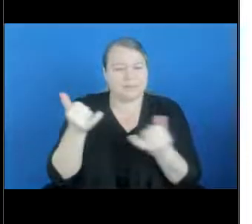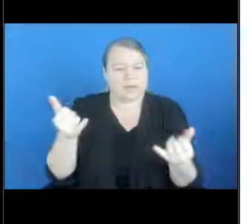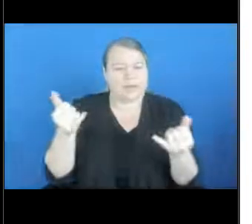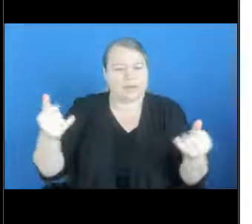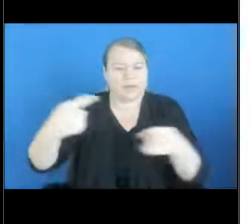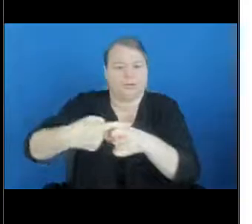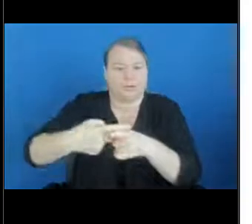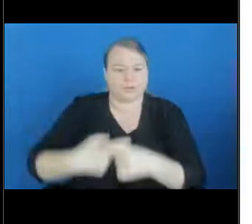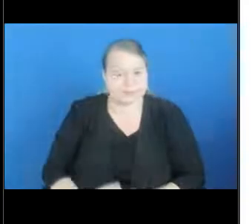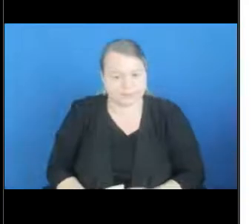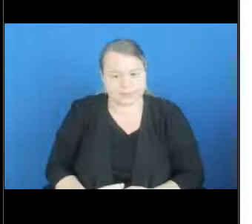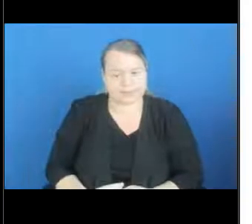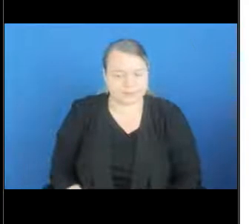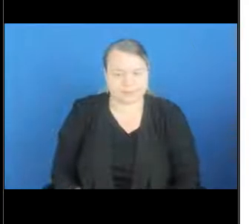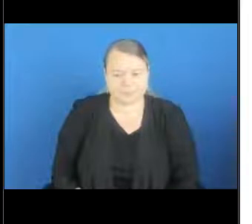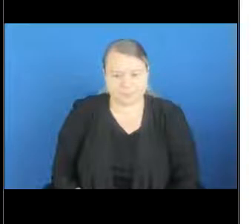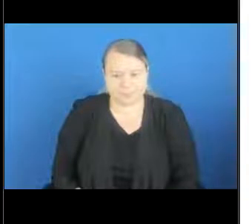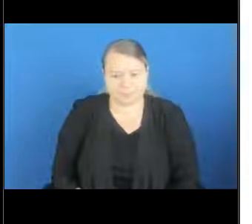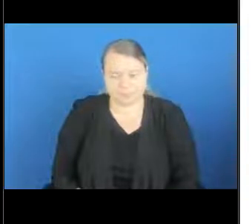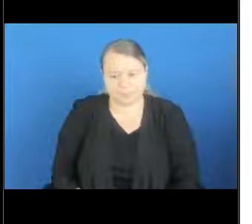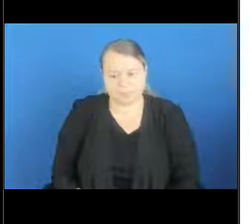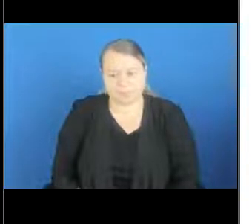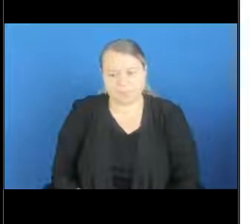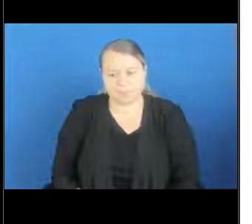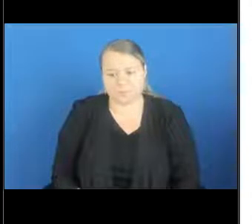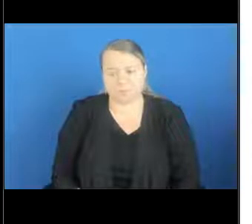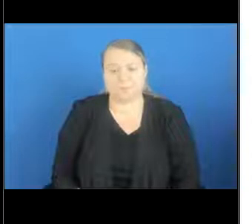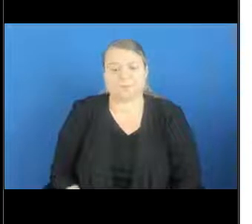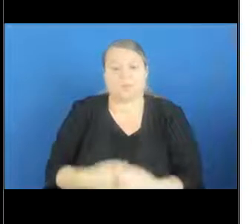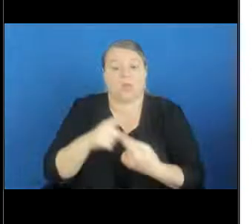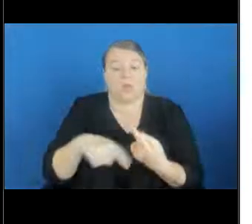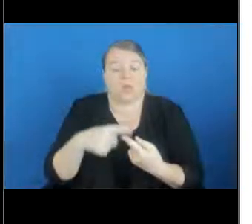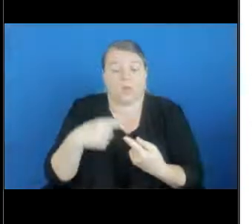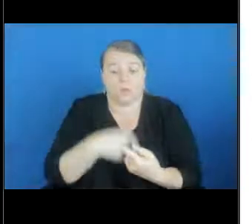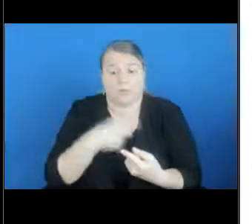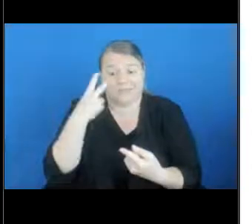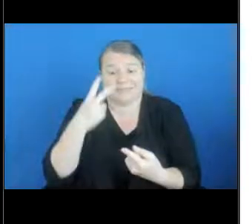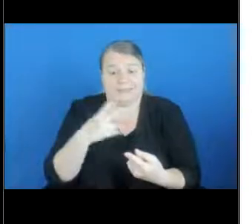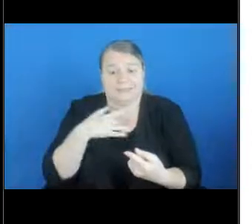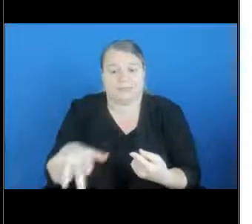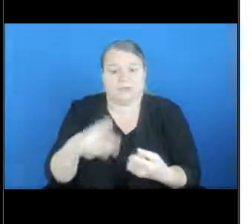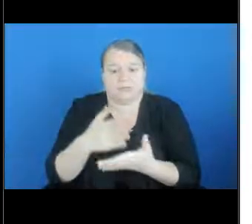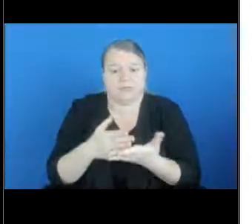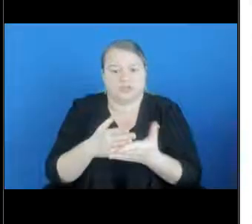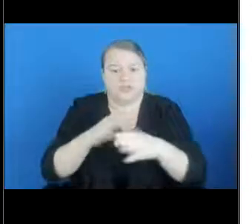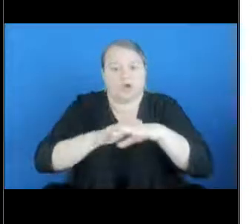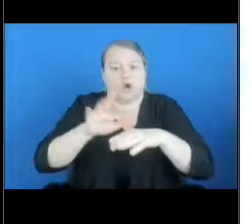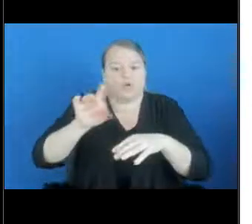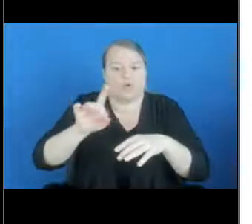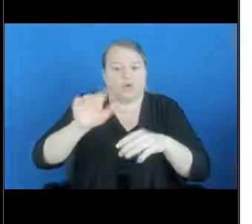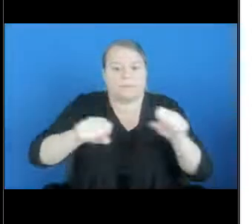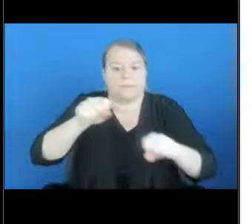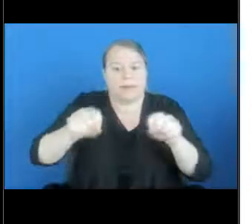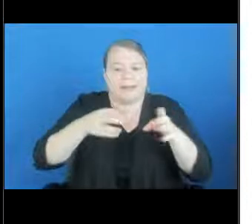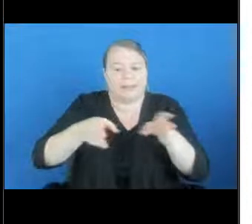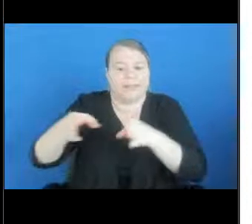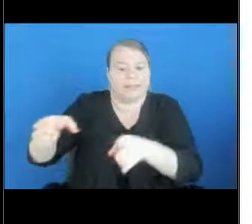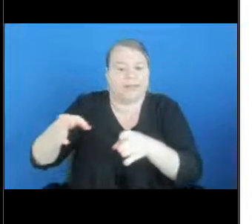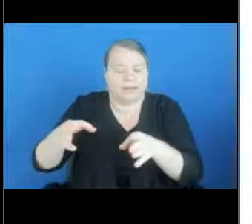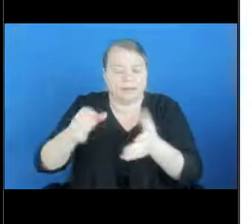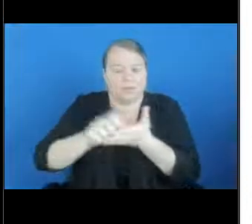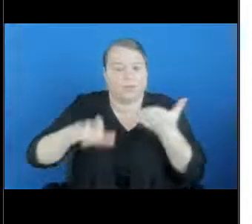ramp. As noted when we were viewing the typical section, the on-road bike lanes were removed due to the complex traffic movements in